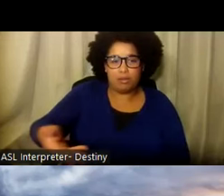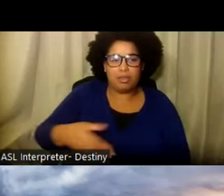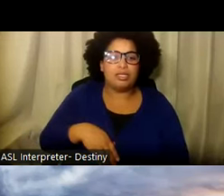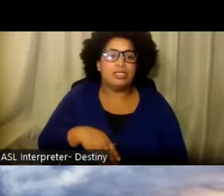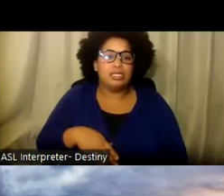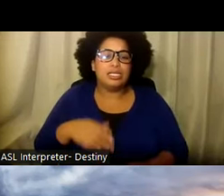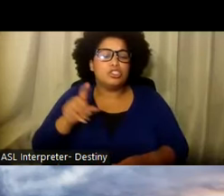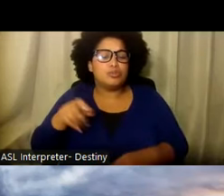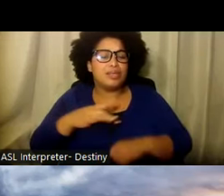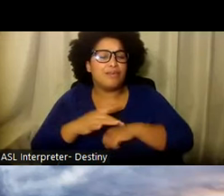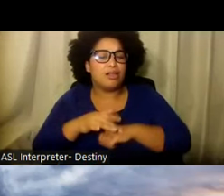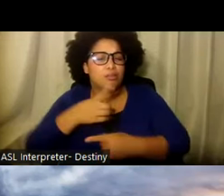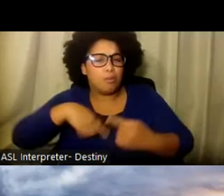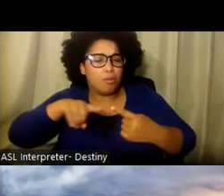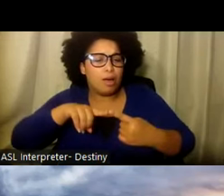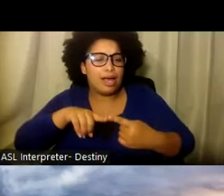in